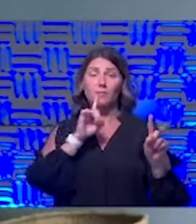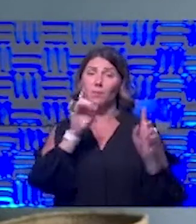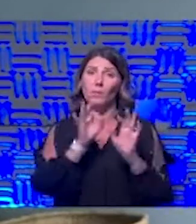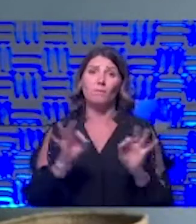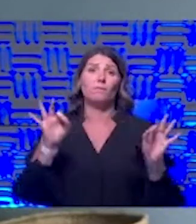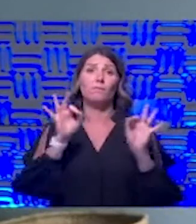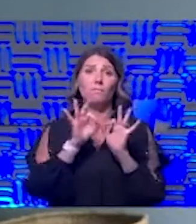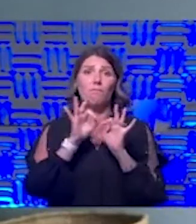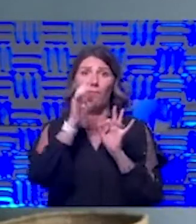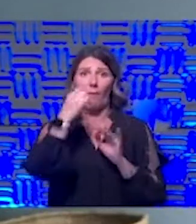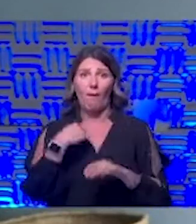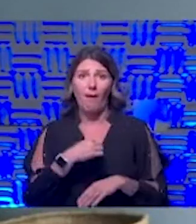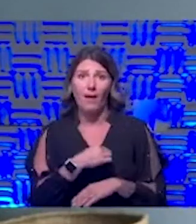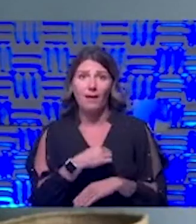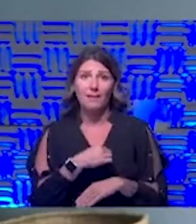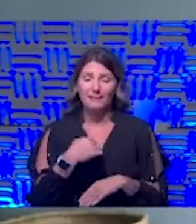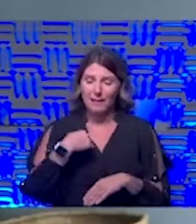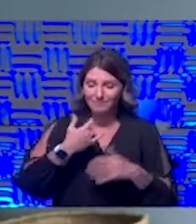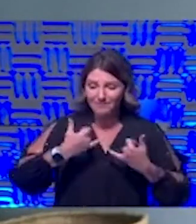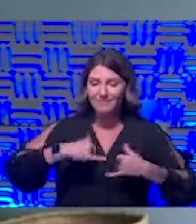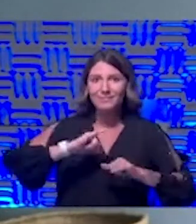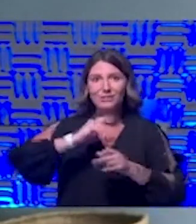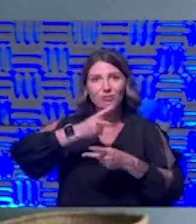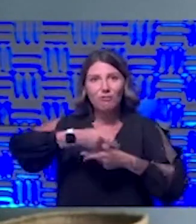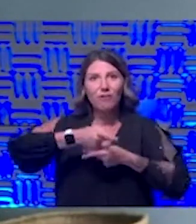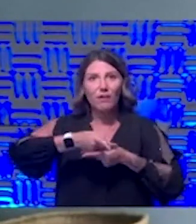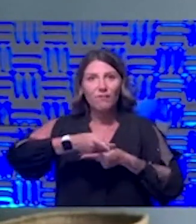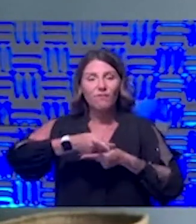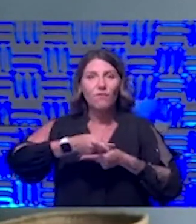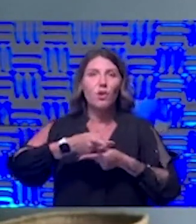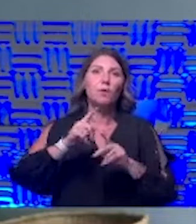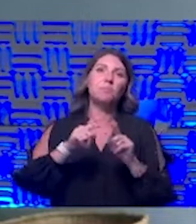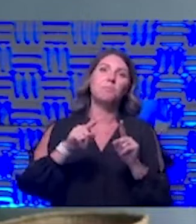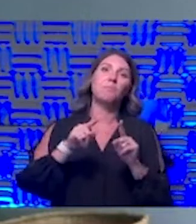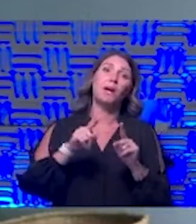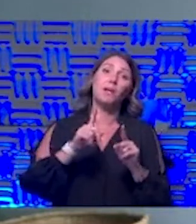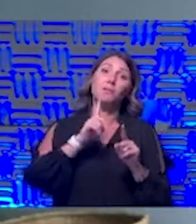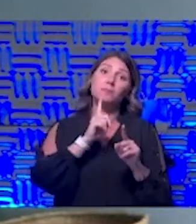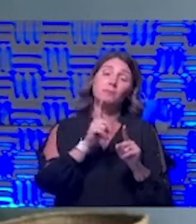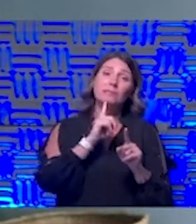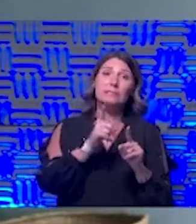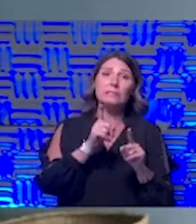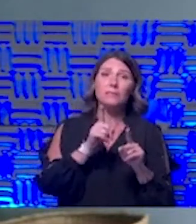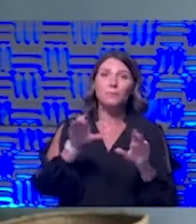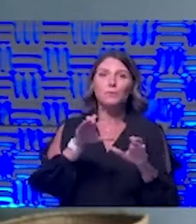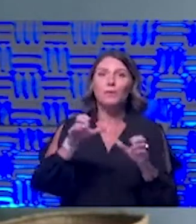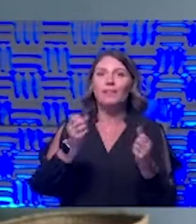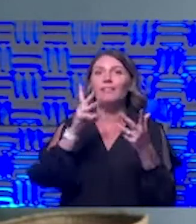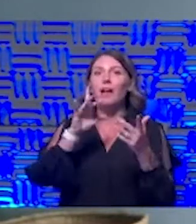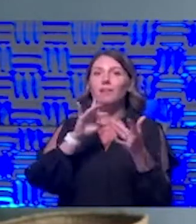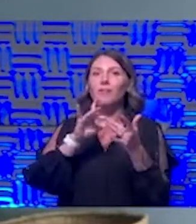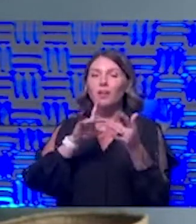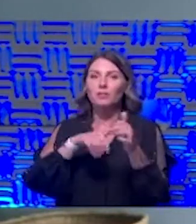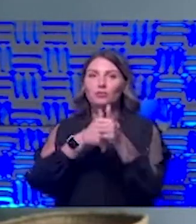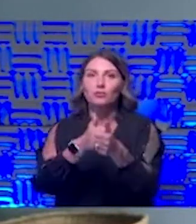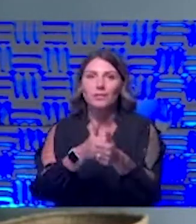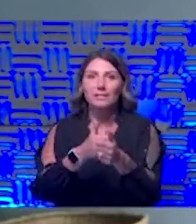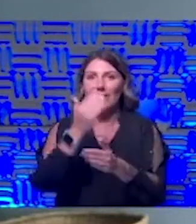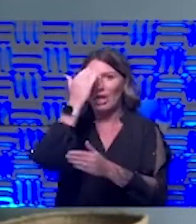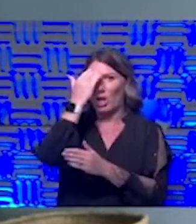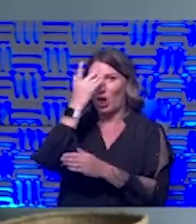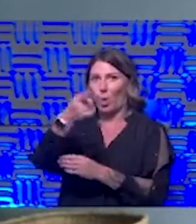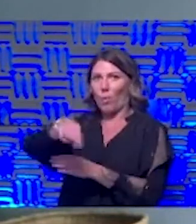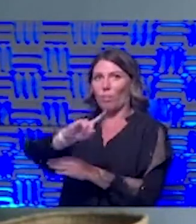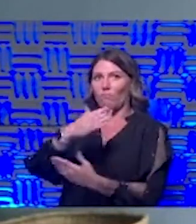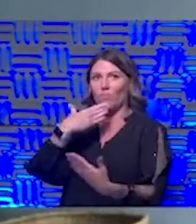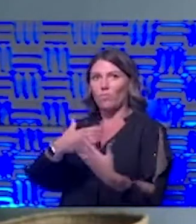us. So I'm still being careful, and I'm essentially doing a lot of contact tracing. I'm making sure I know people well and know what they've been up